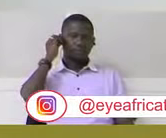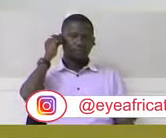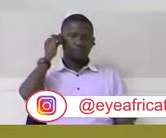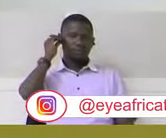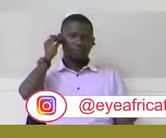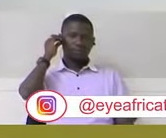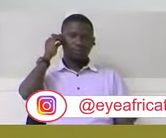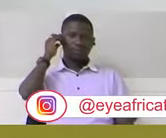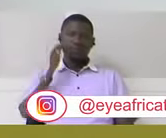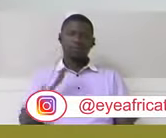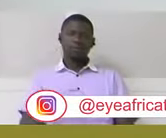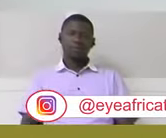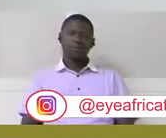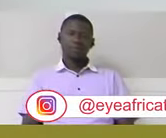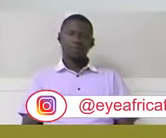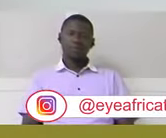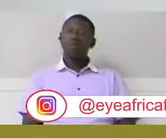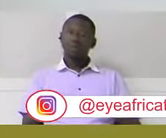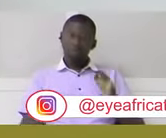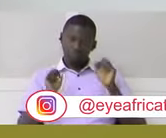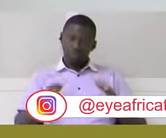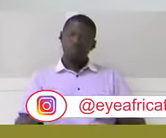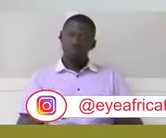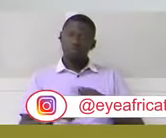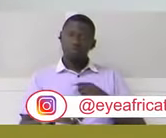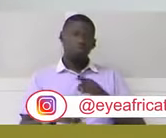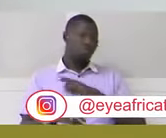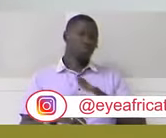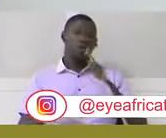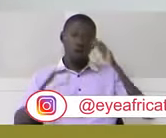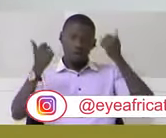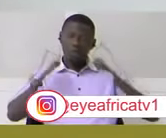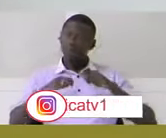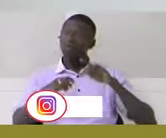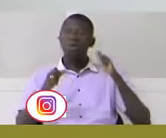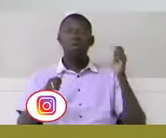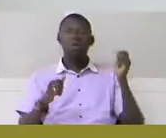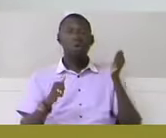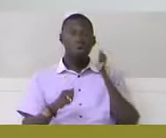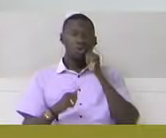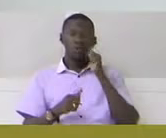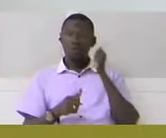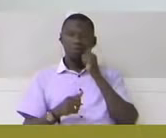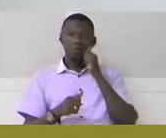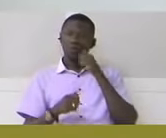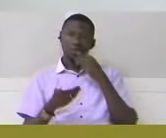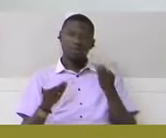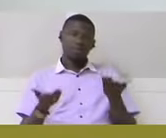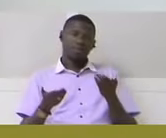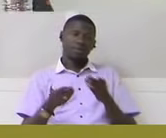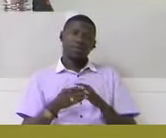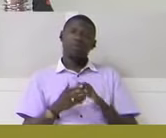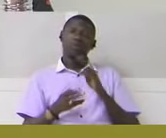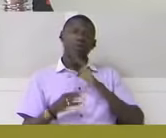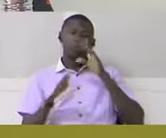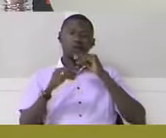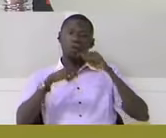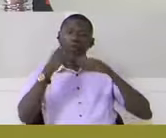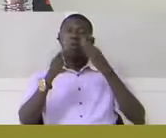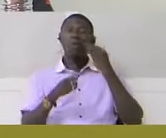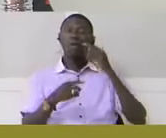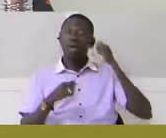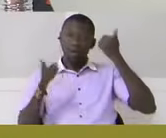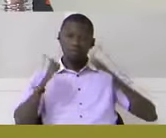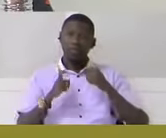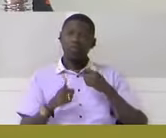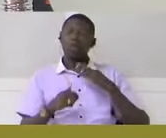Could be, but it doesn't happen all the time. As you know, but kula me anong kabuake watu be. We are not talking about when it doesn't happen. We are talking about when it